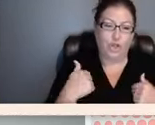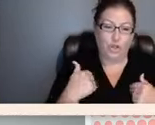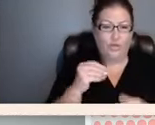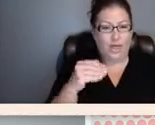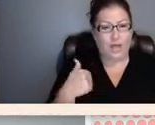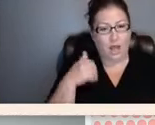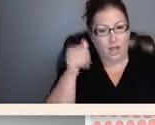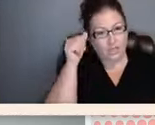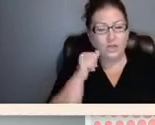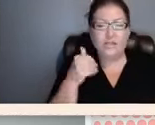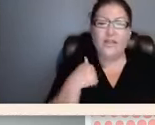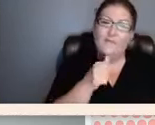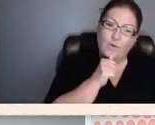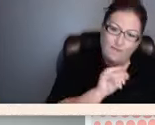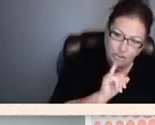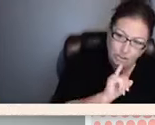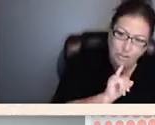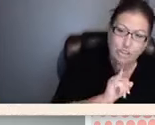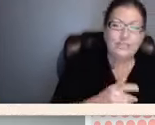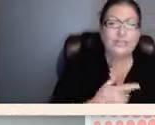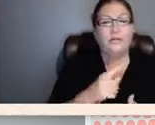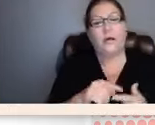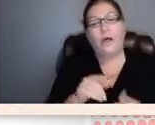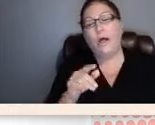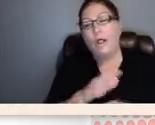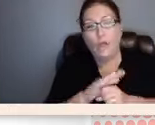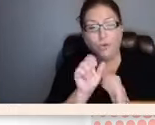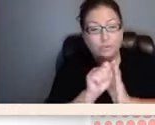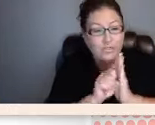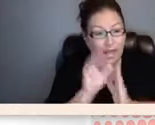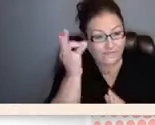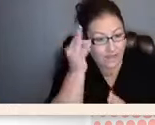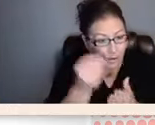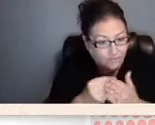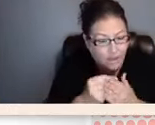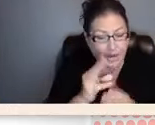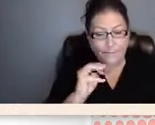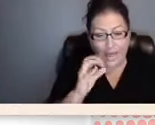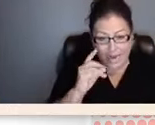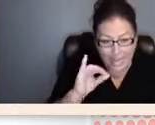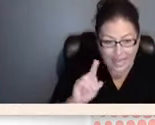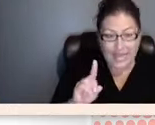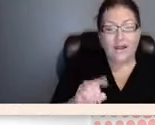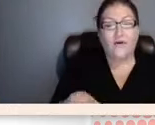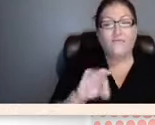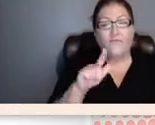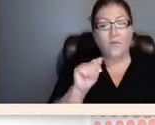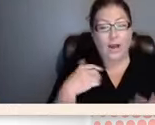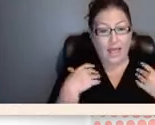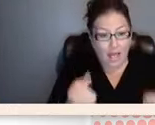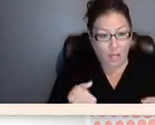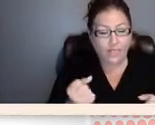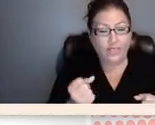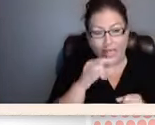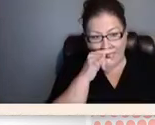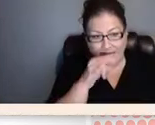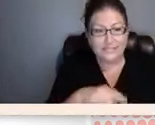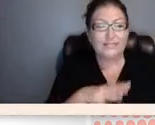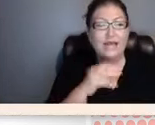private insurance, local, state, and federal funds, Medicaid, Florida Healthy Kids, which is kids